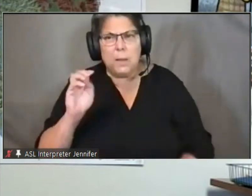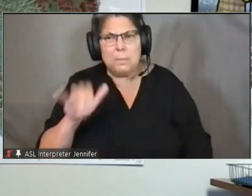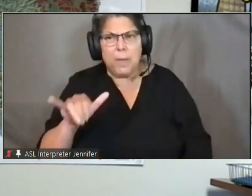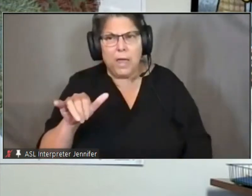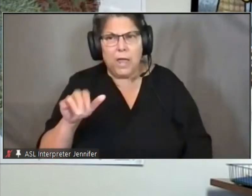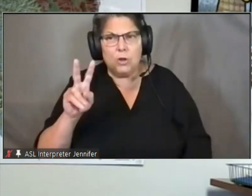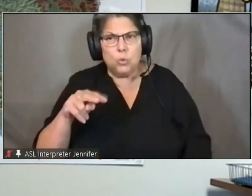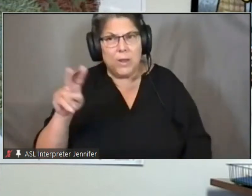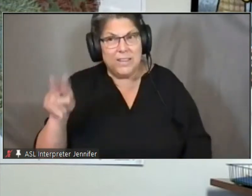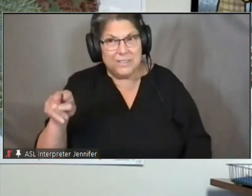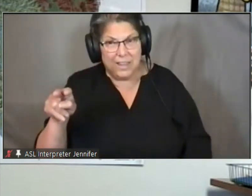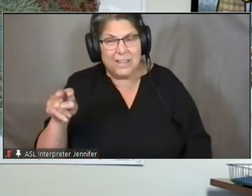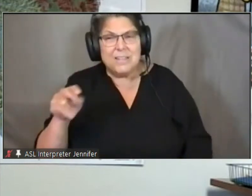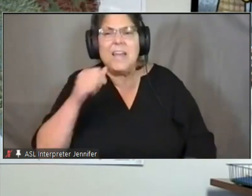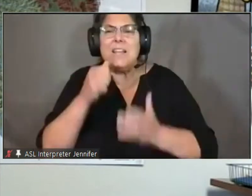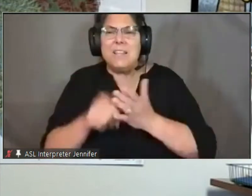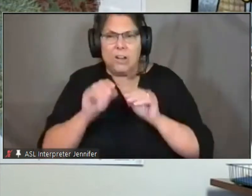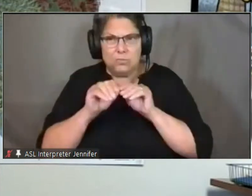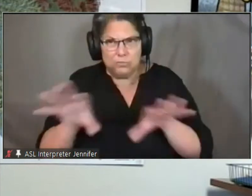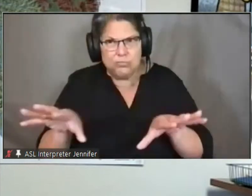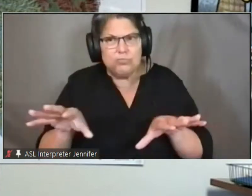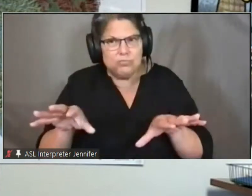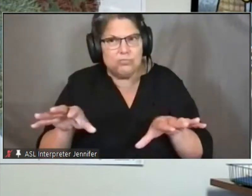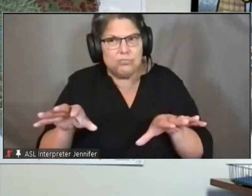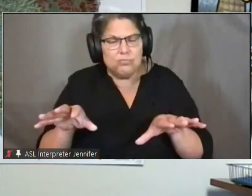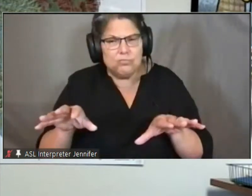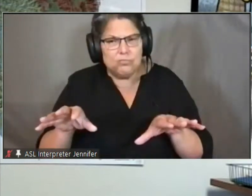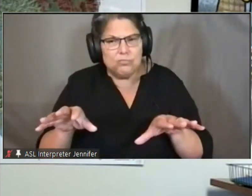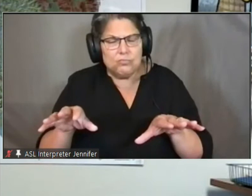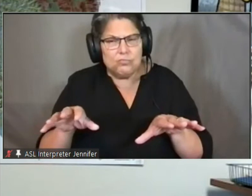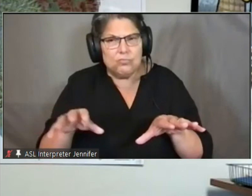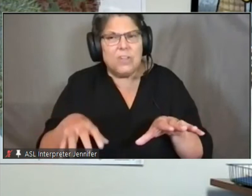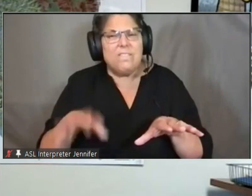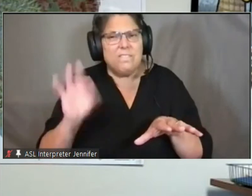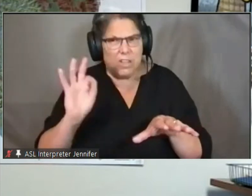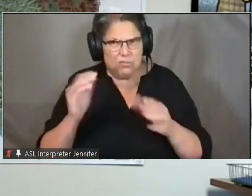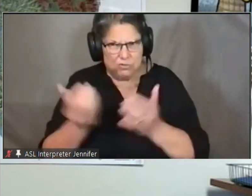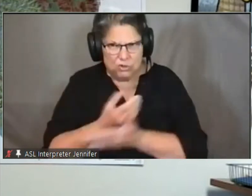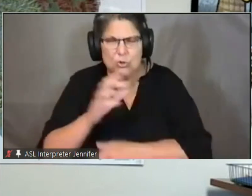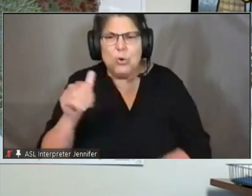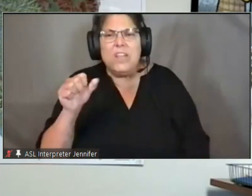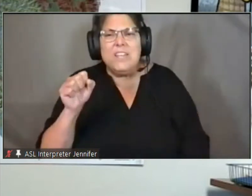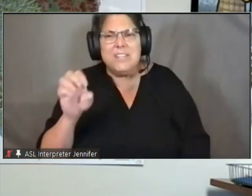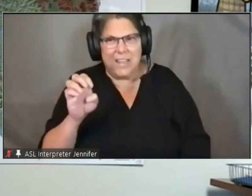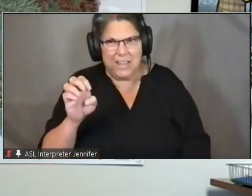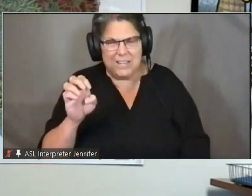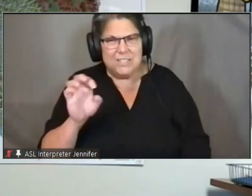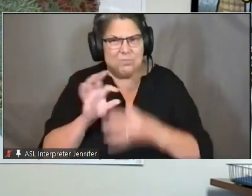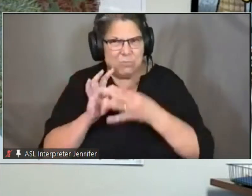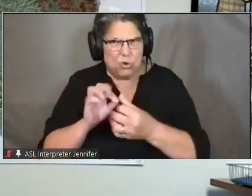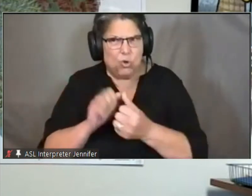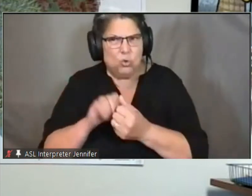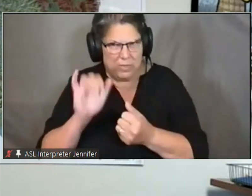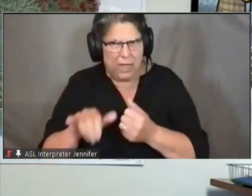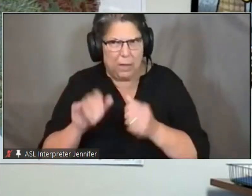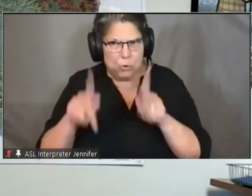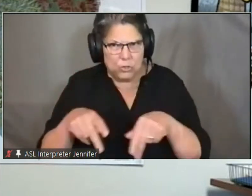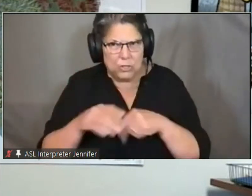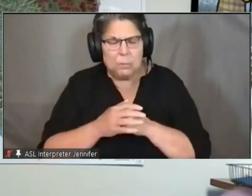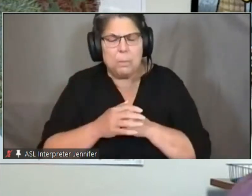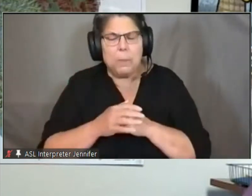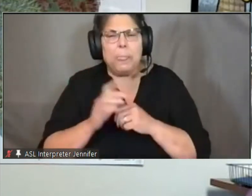letter was sent to new case, and found a new case that was associated with that. And